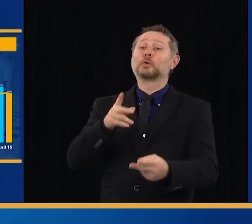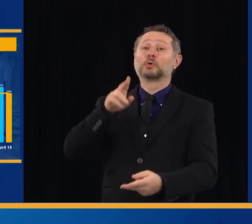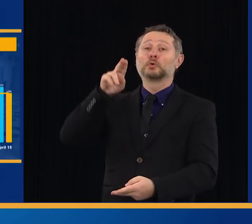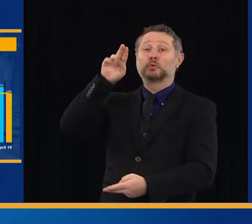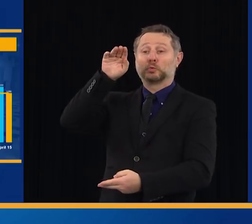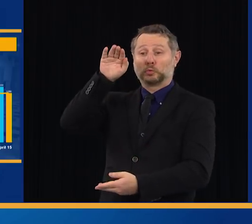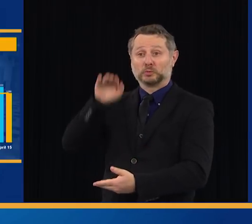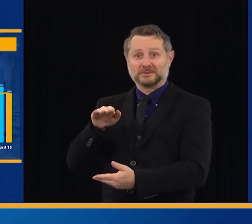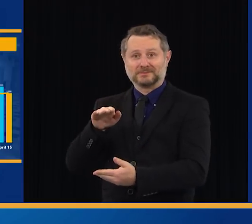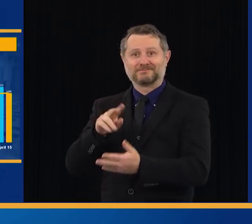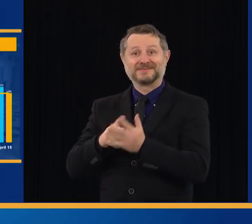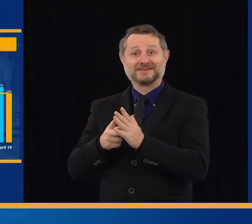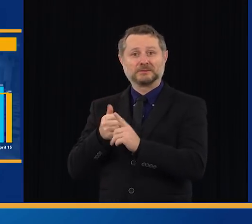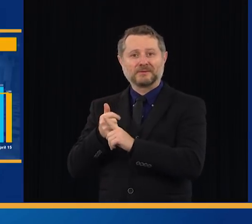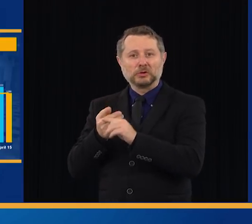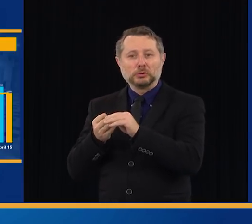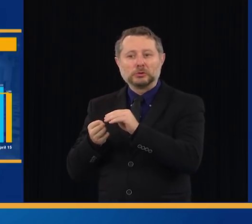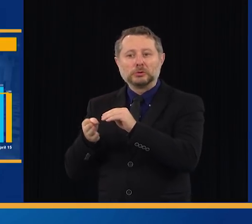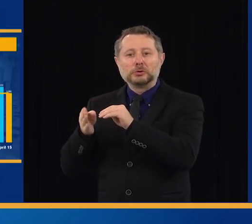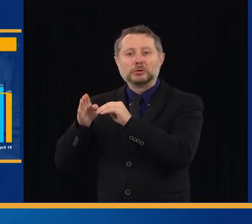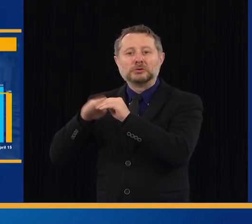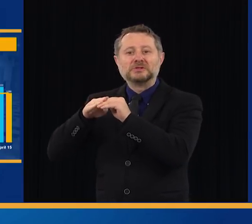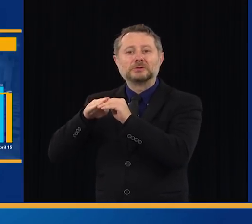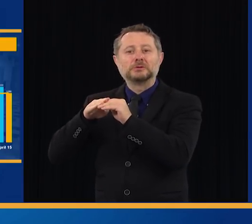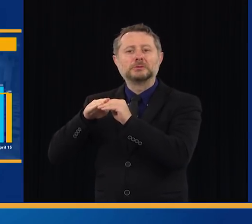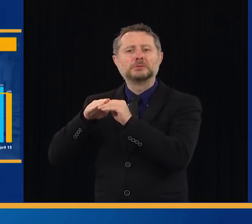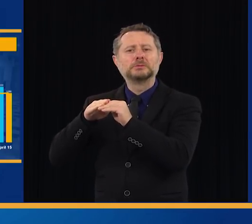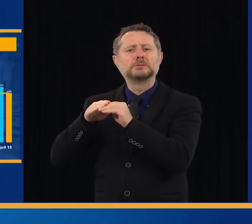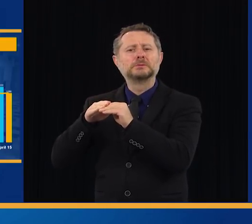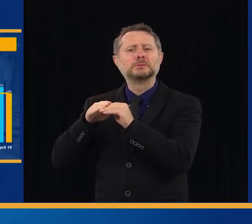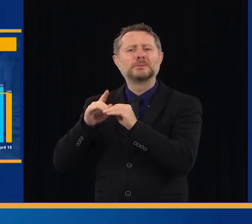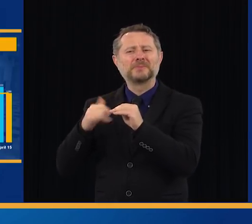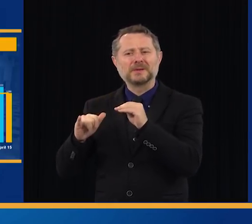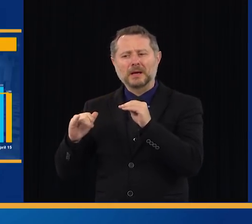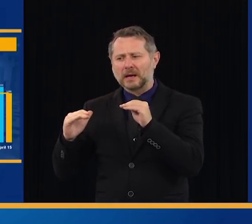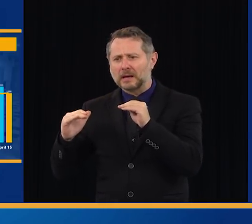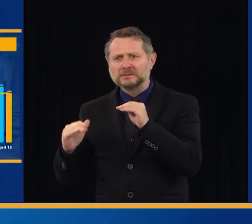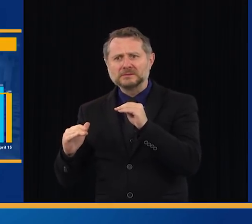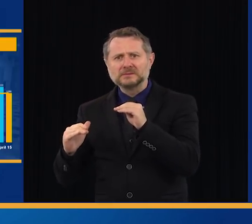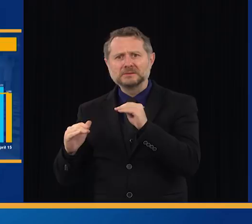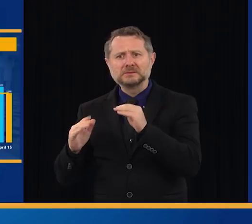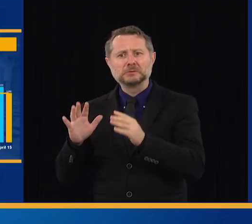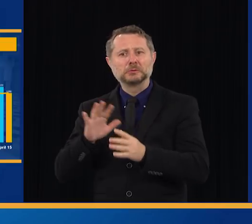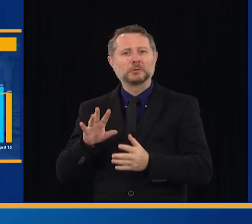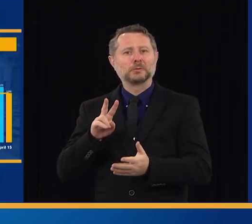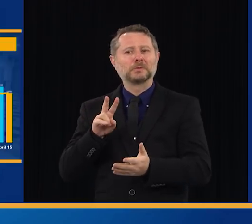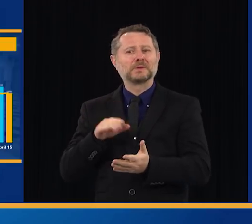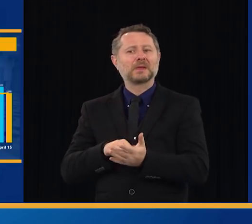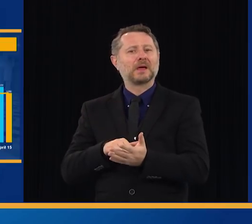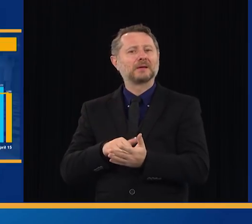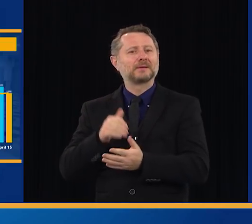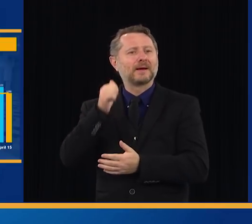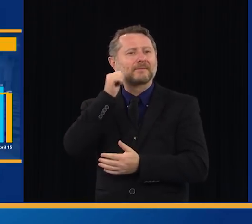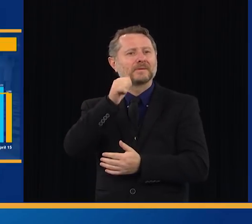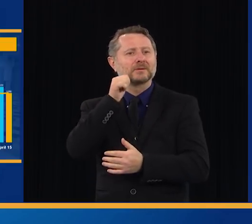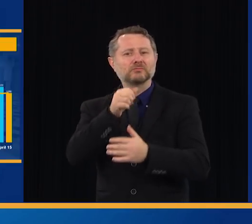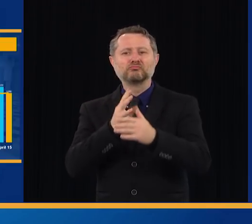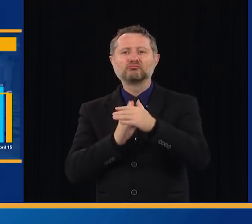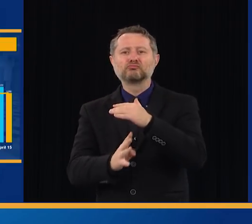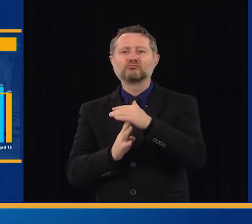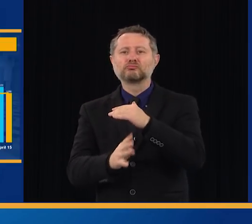have 2,000 people every day about who are walking into a hospital for the first time or who are